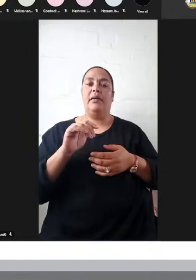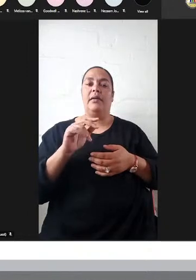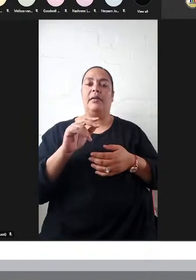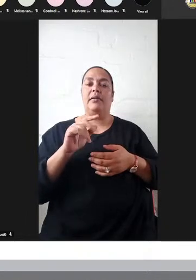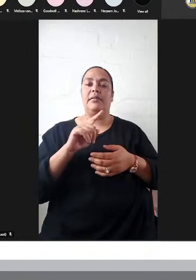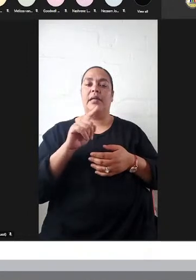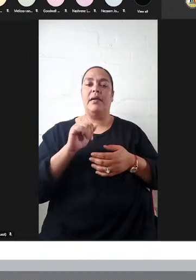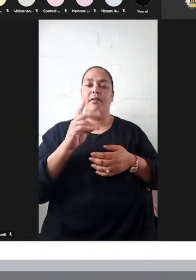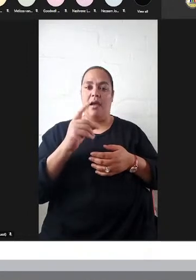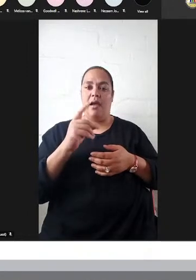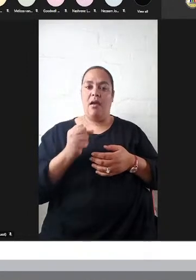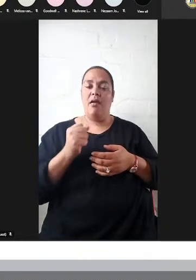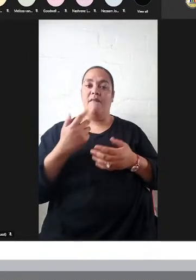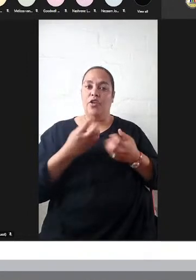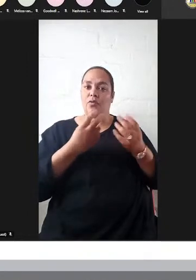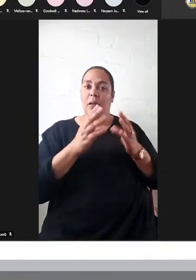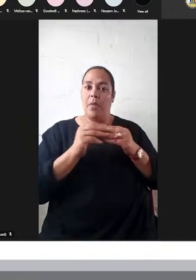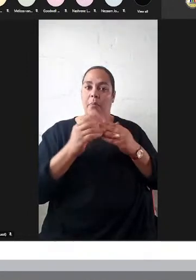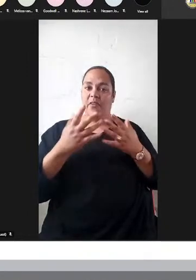the members as well.